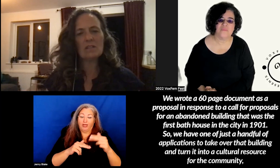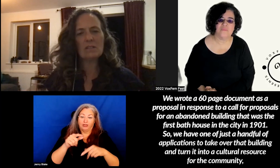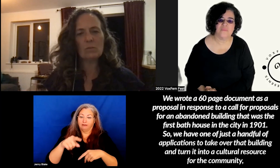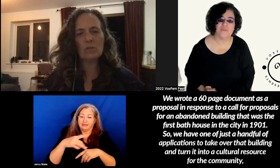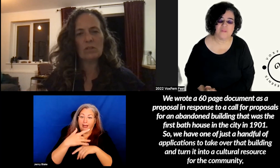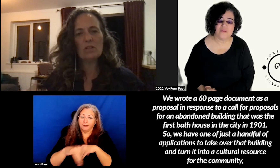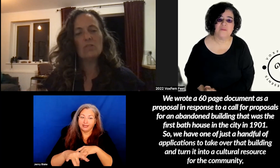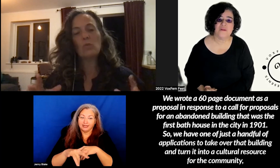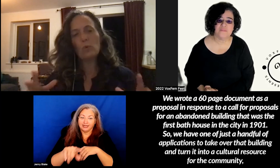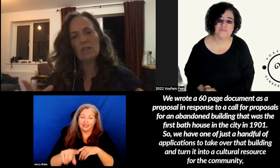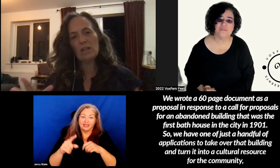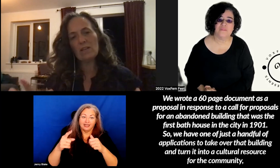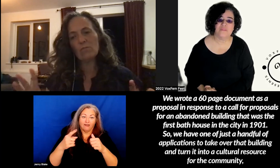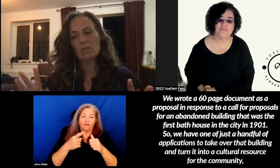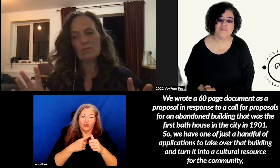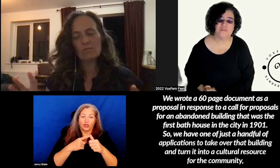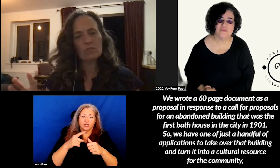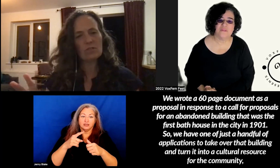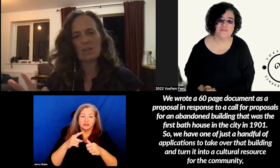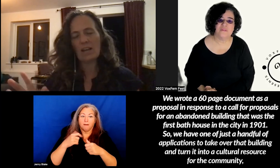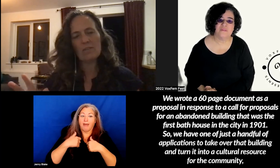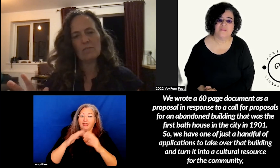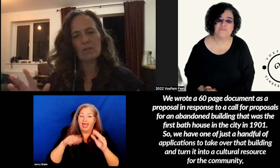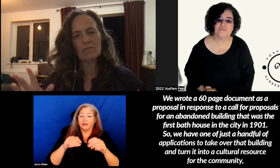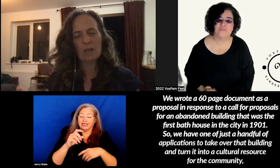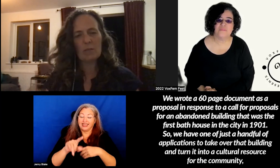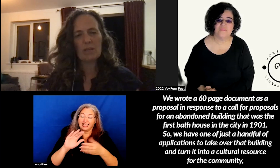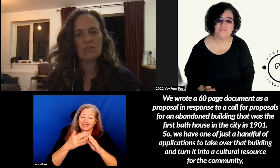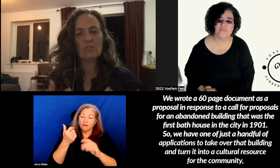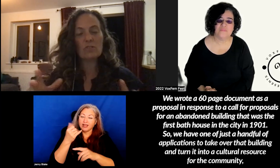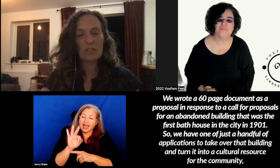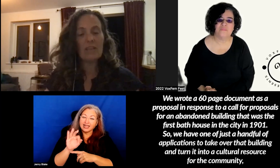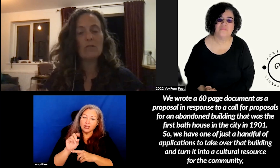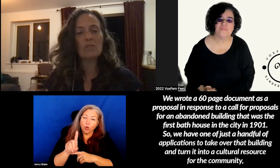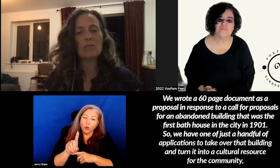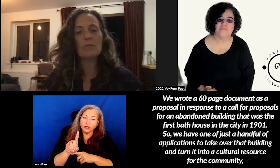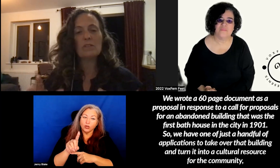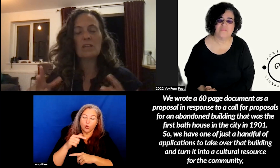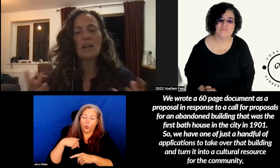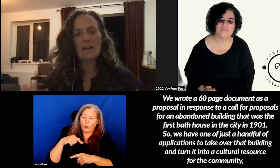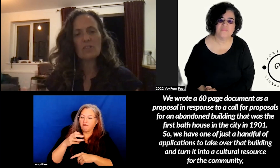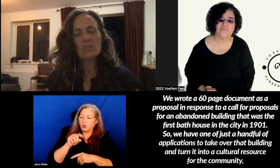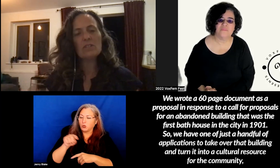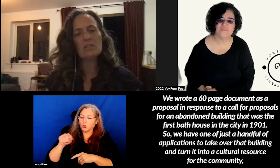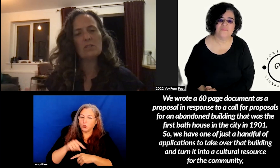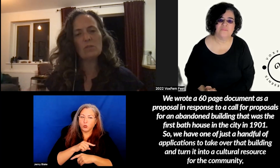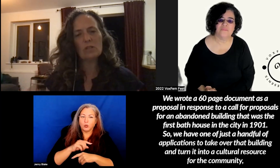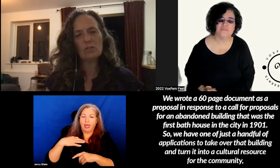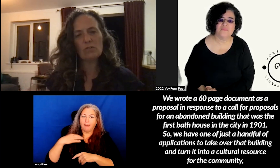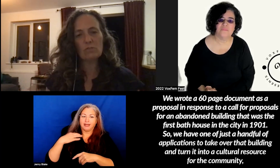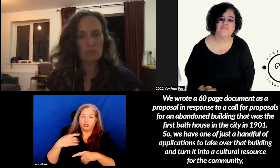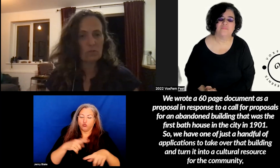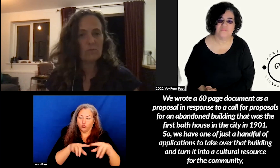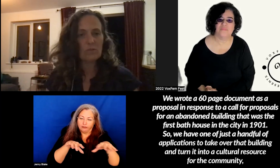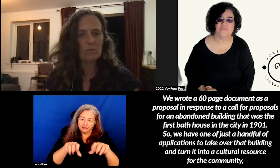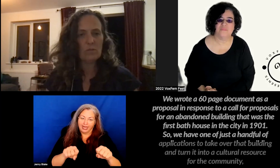city in 1901. So we have one of just a handful of applications to take over that building and turn it into a